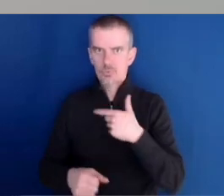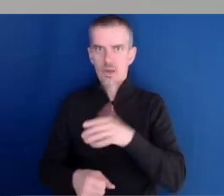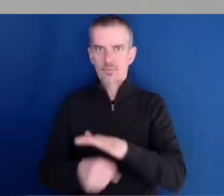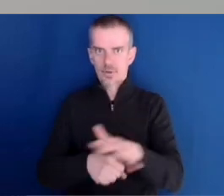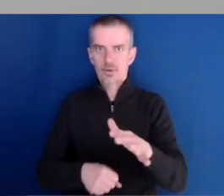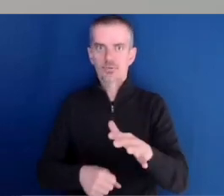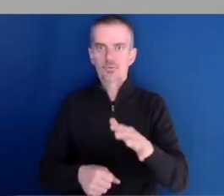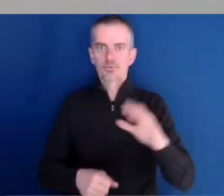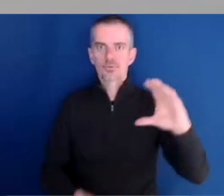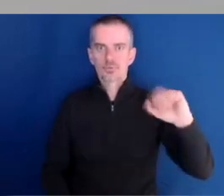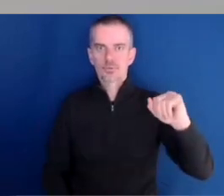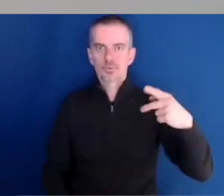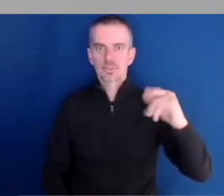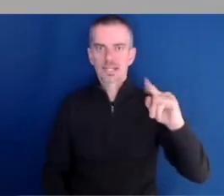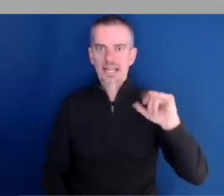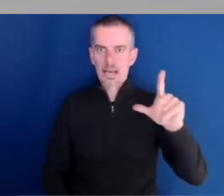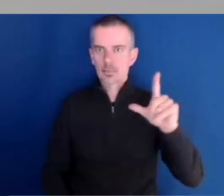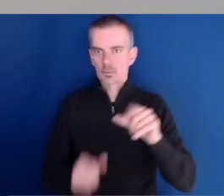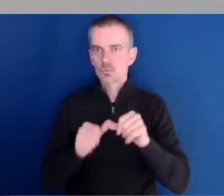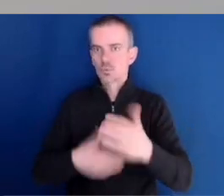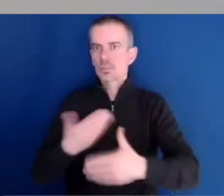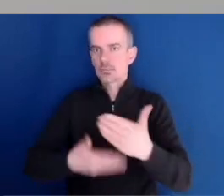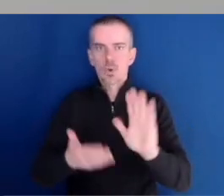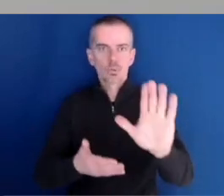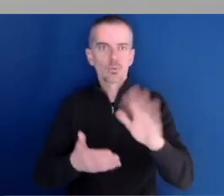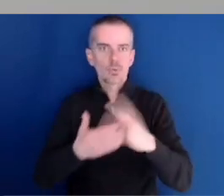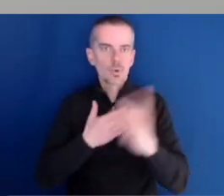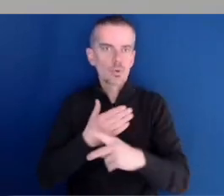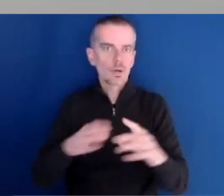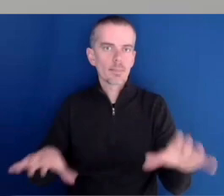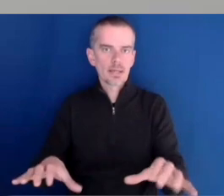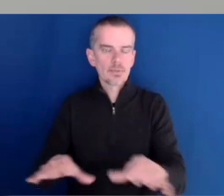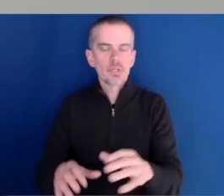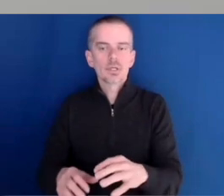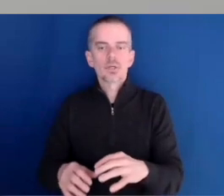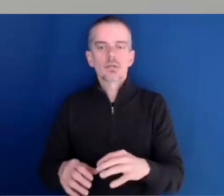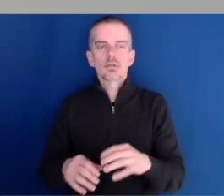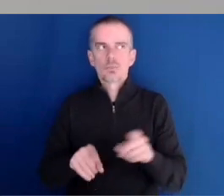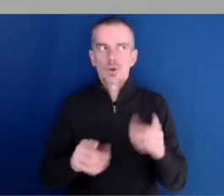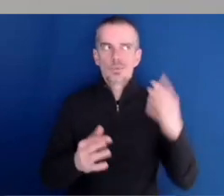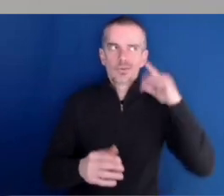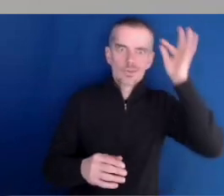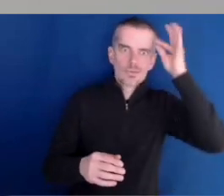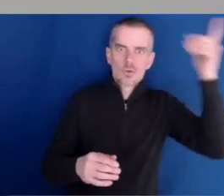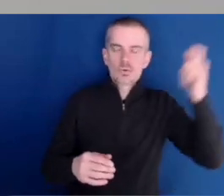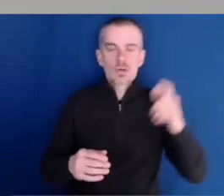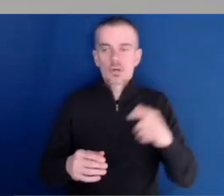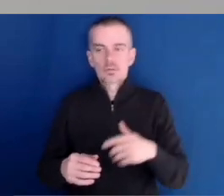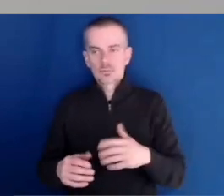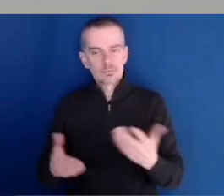working capital, to continue on with your programmatic activities. That can be very